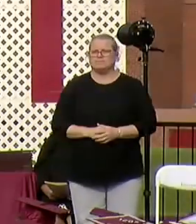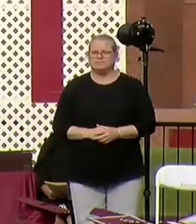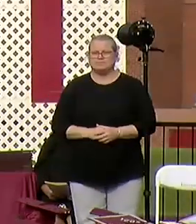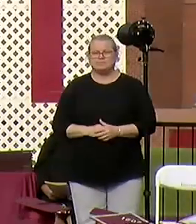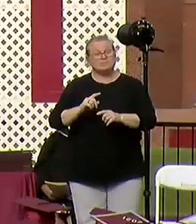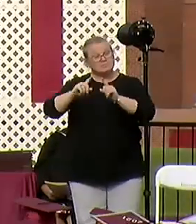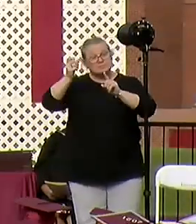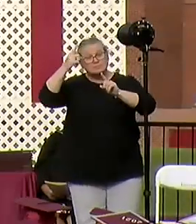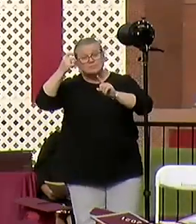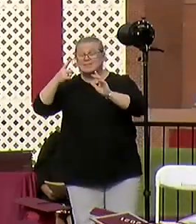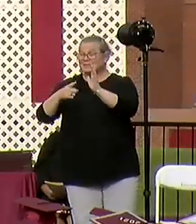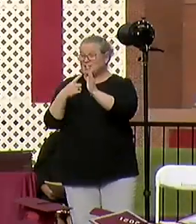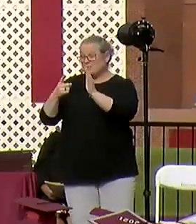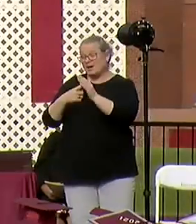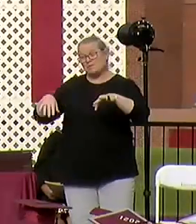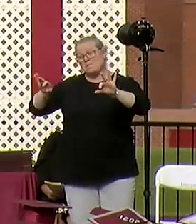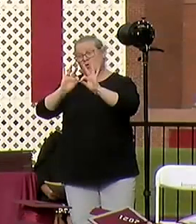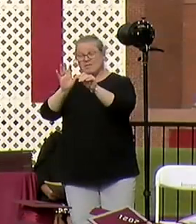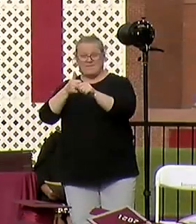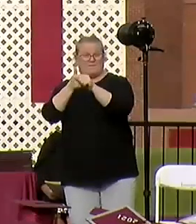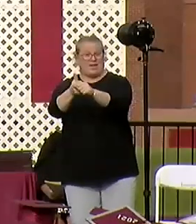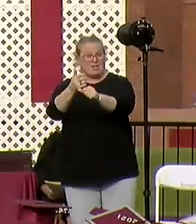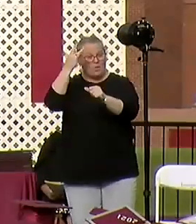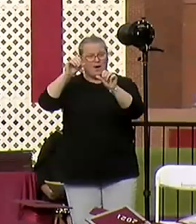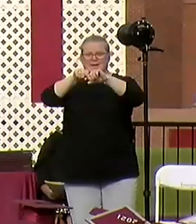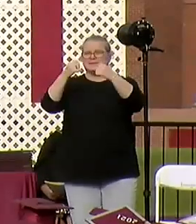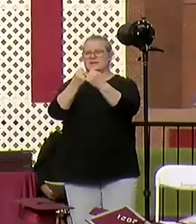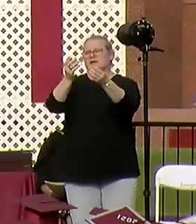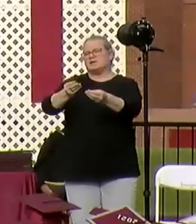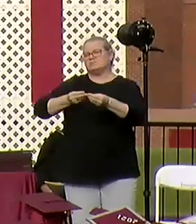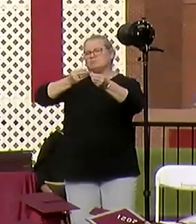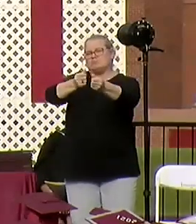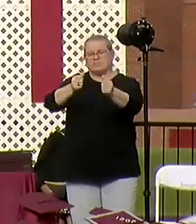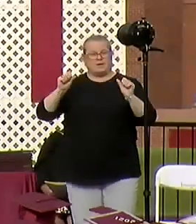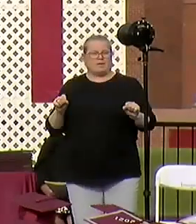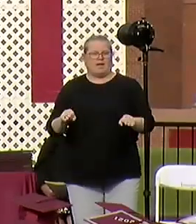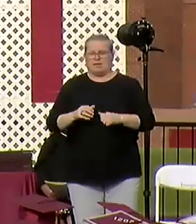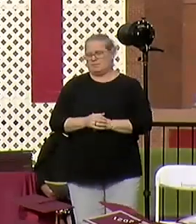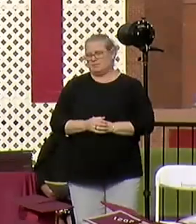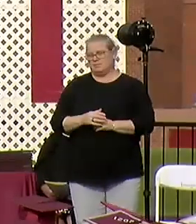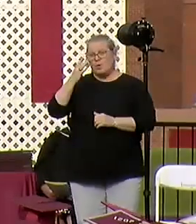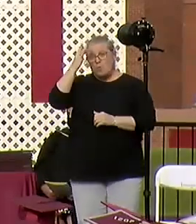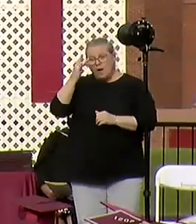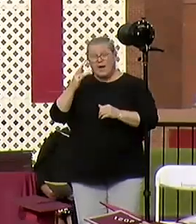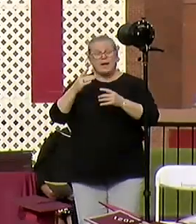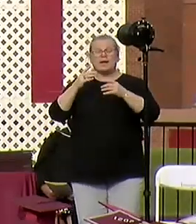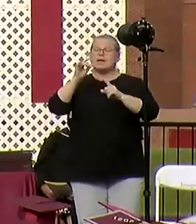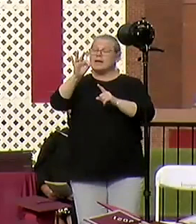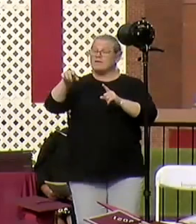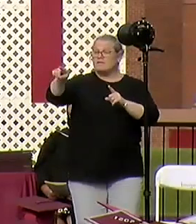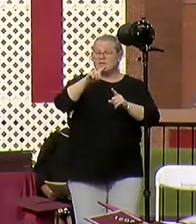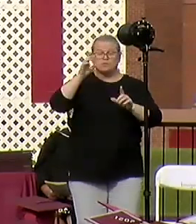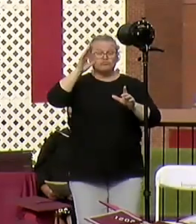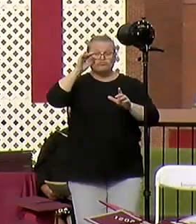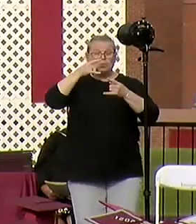keeps society running productively. We literally could not have made it through this year without our masks. We have worn